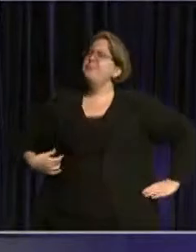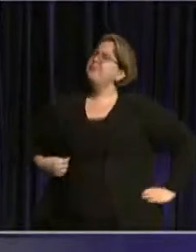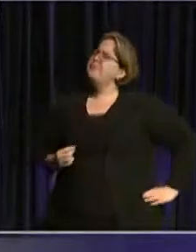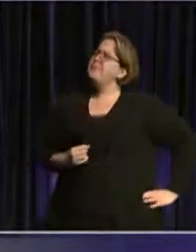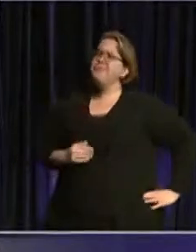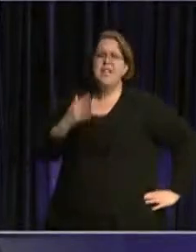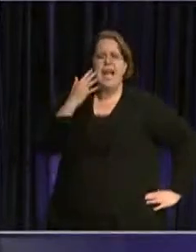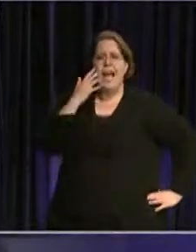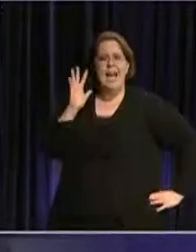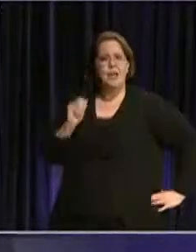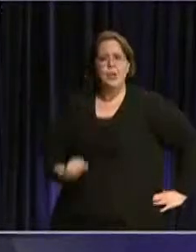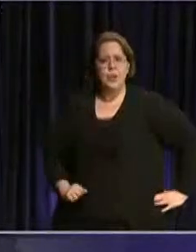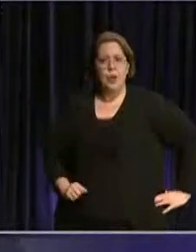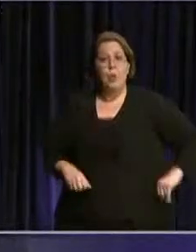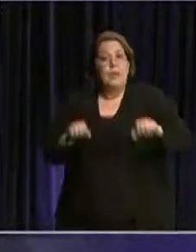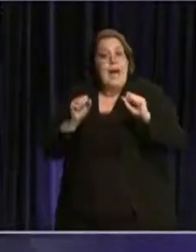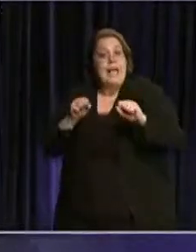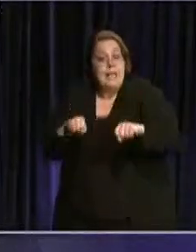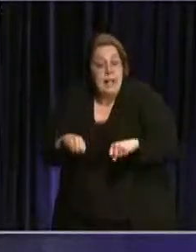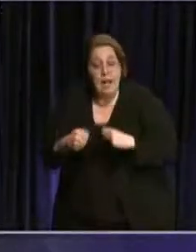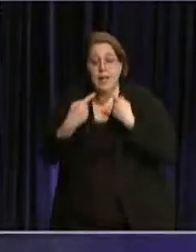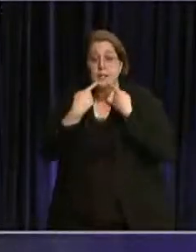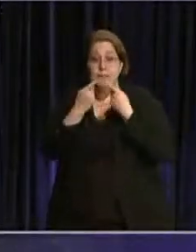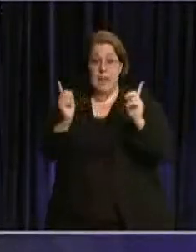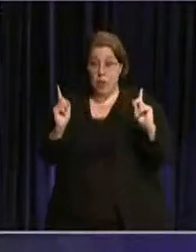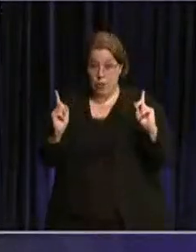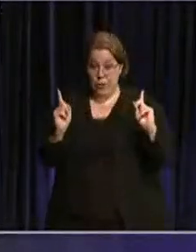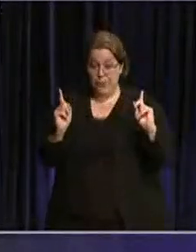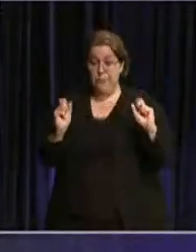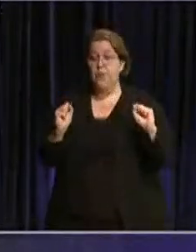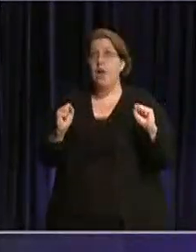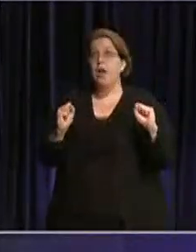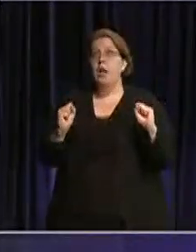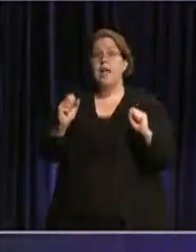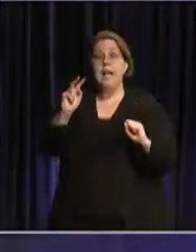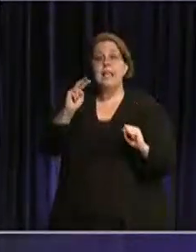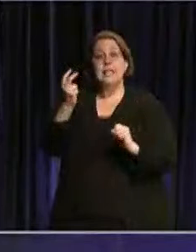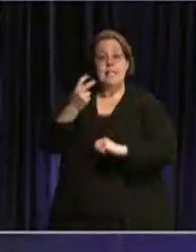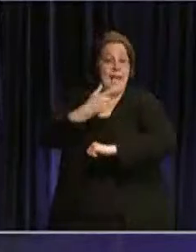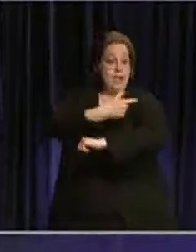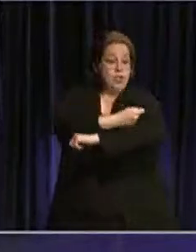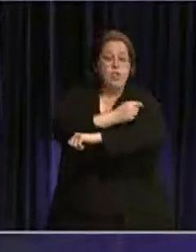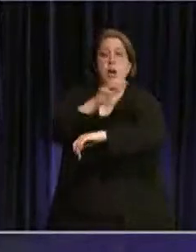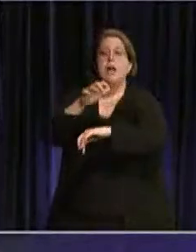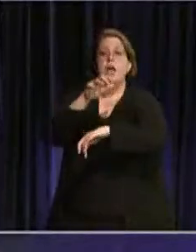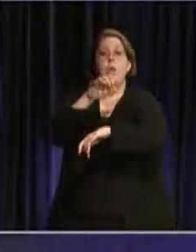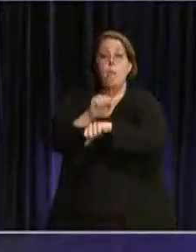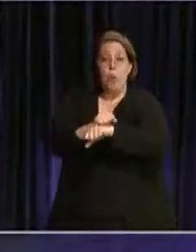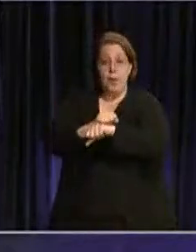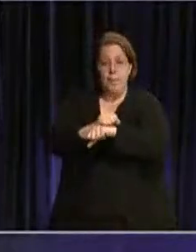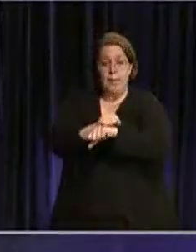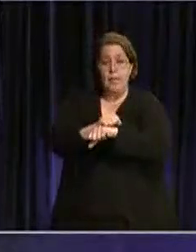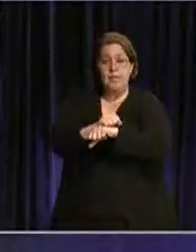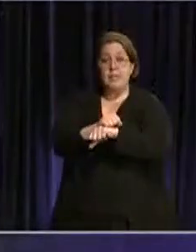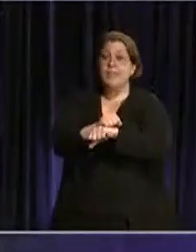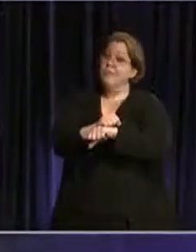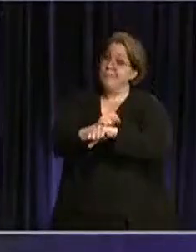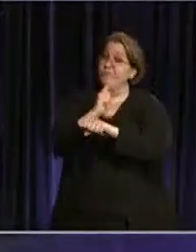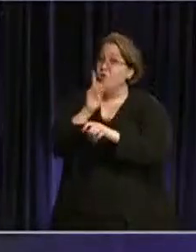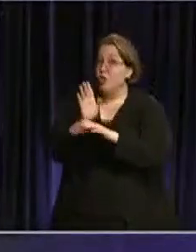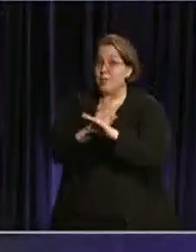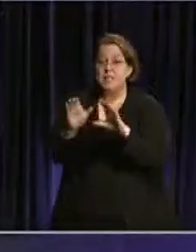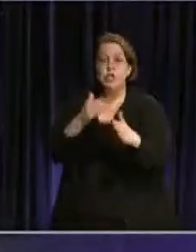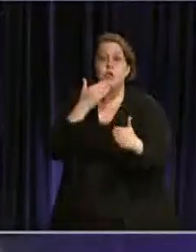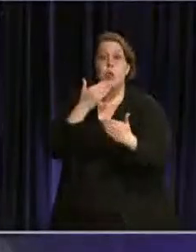know. What I can tell you is that the second dose appointments are doing remarkably